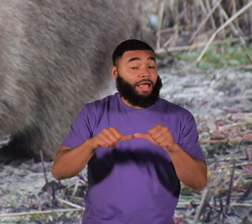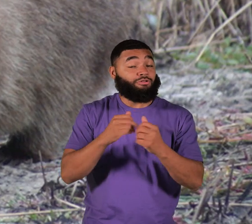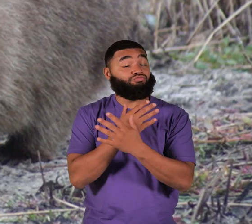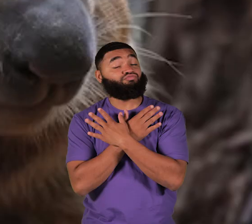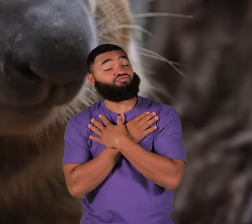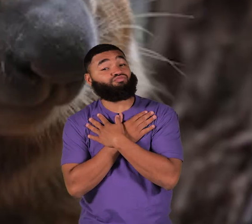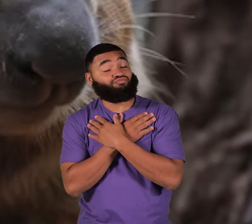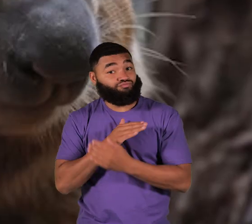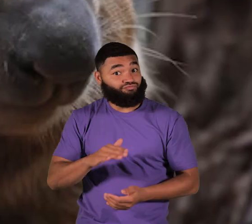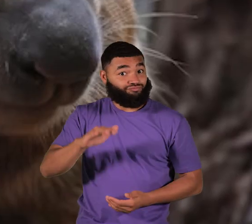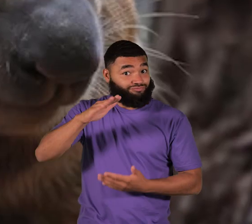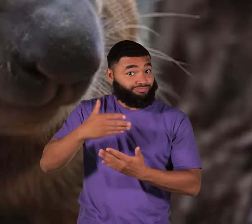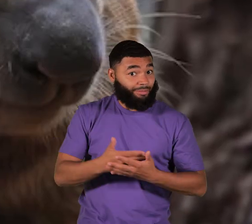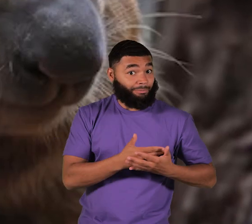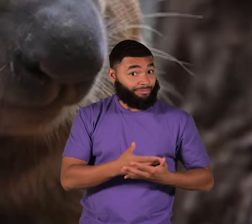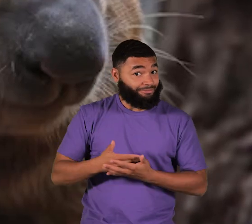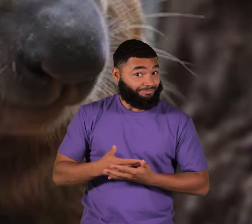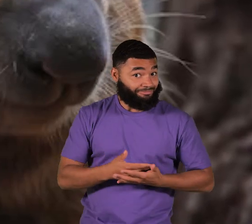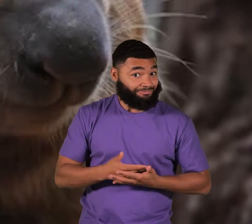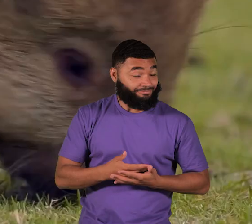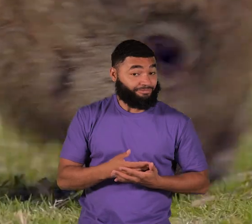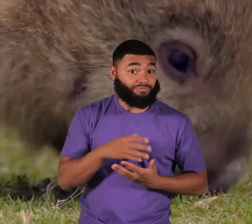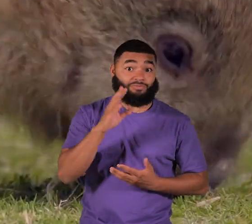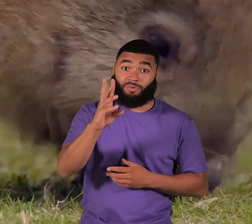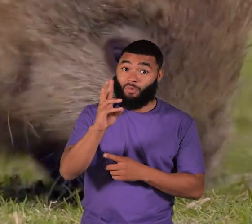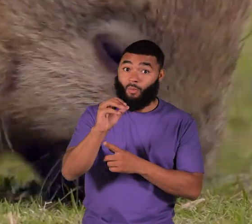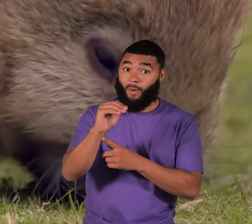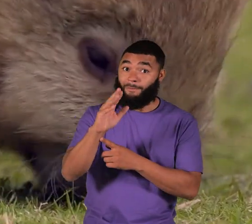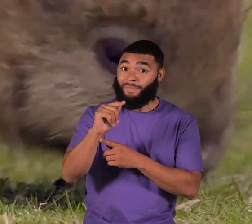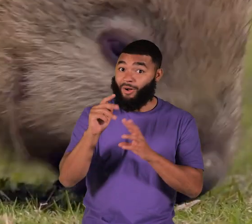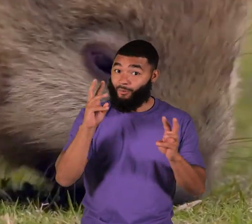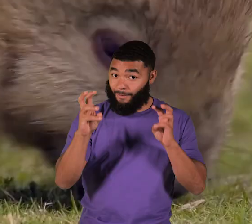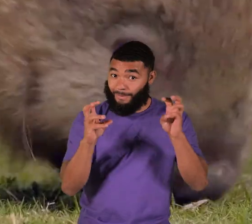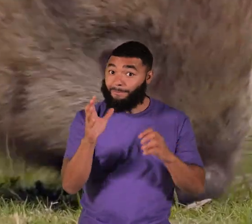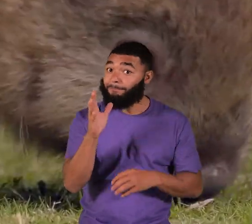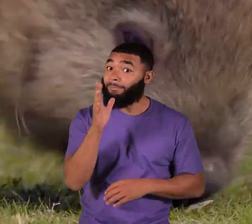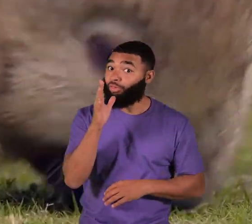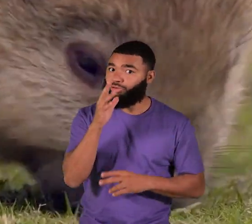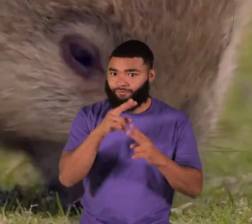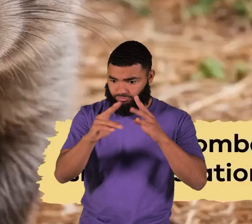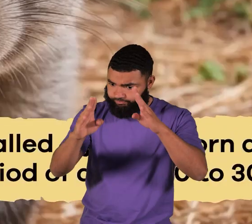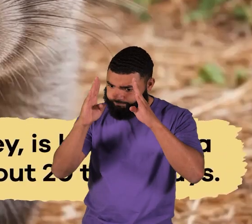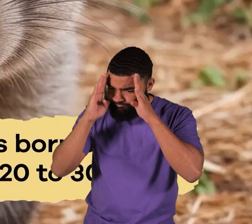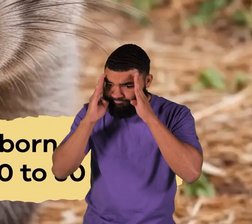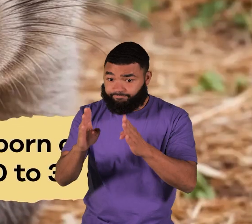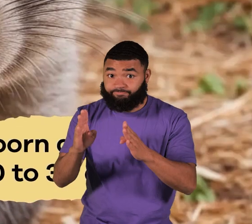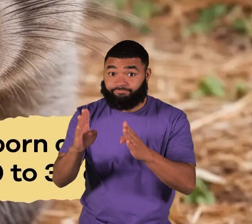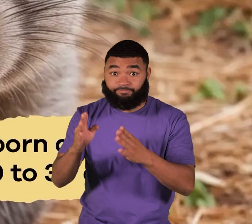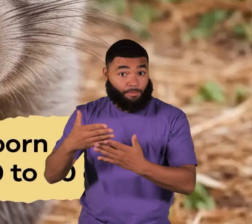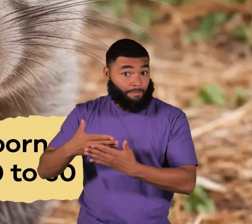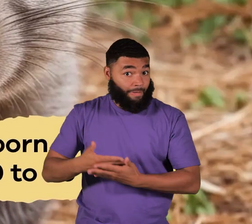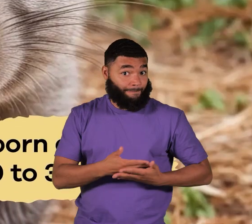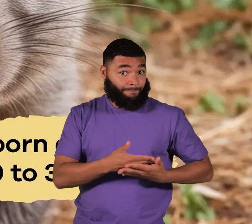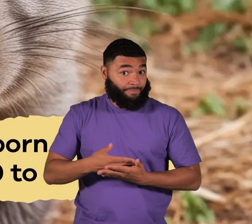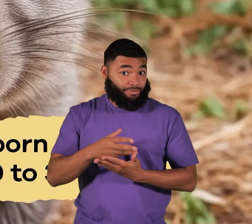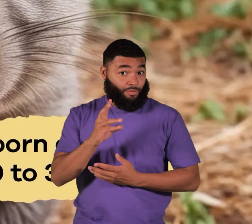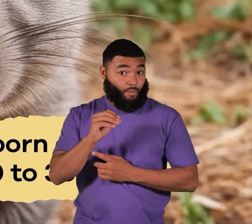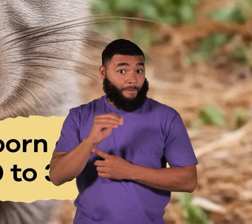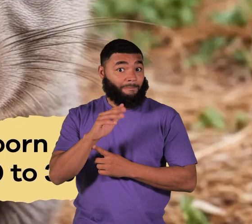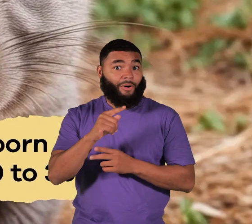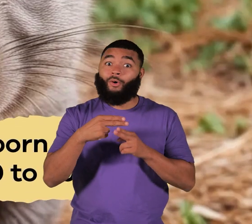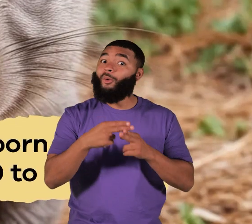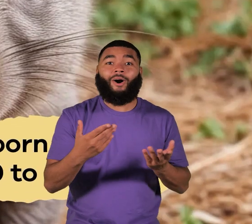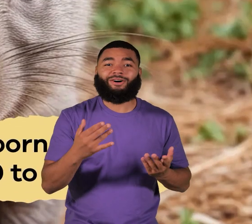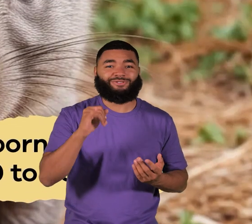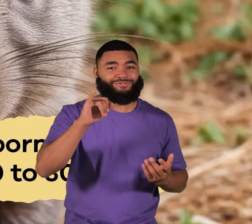their young. Speaking of caring for their young, wombat mothers are very attentive. A baby wombat, called a